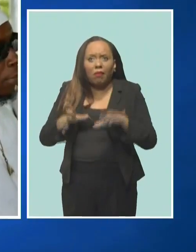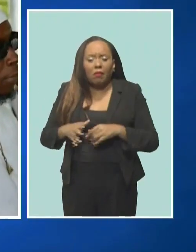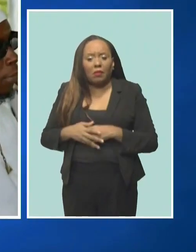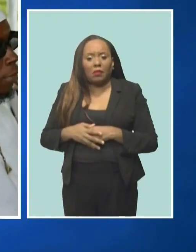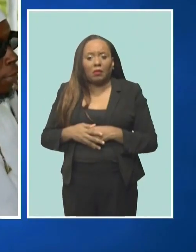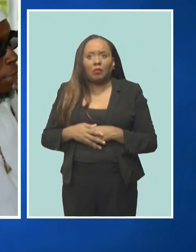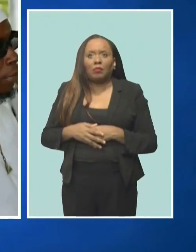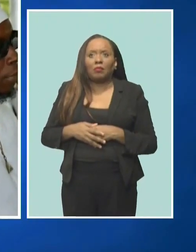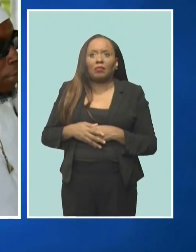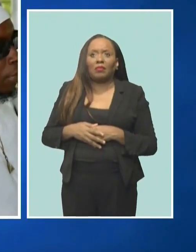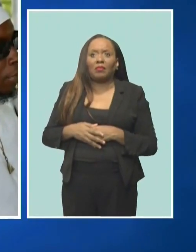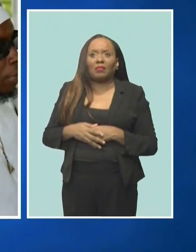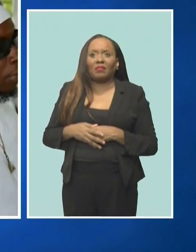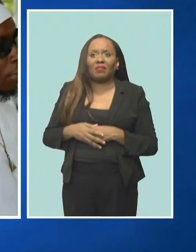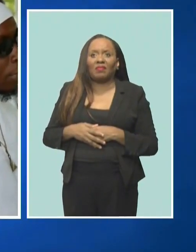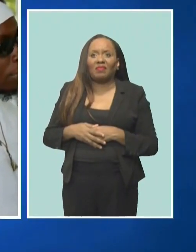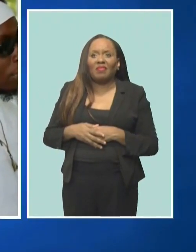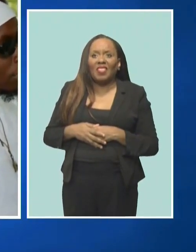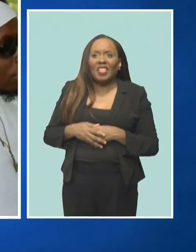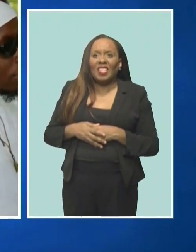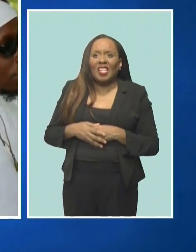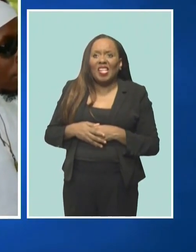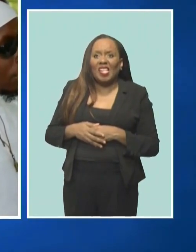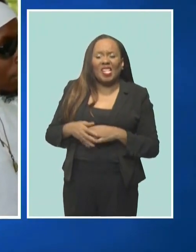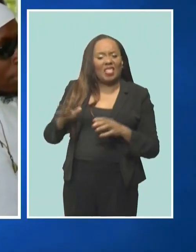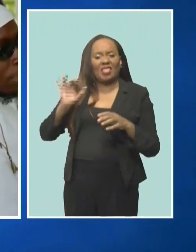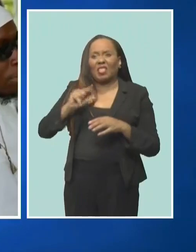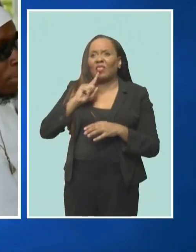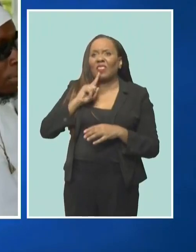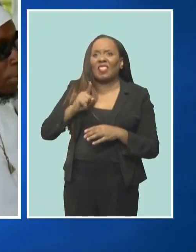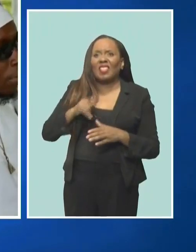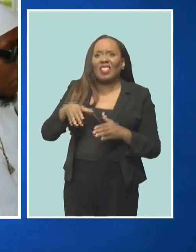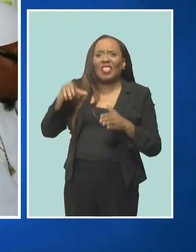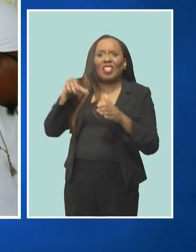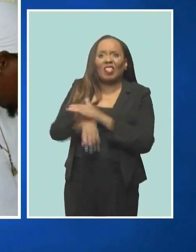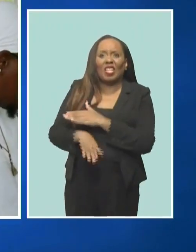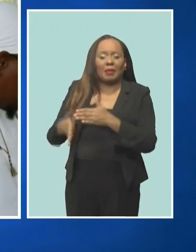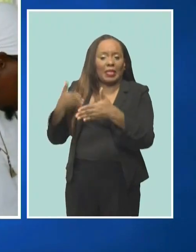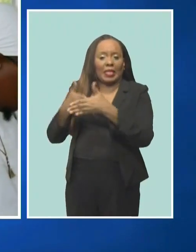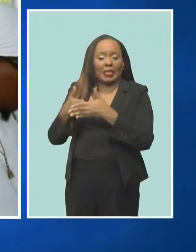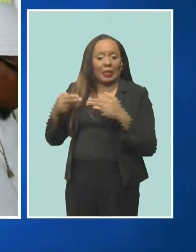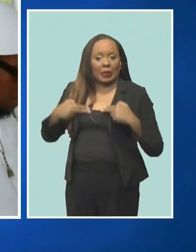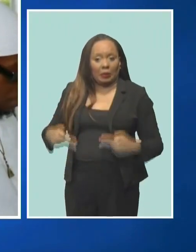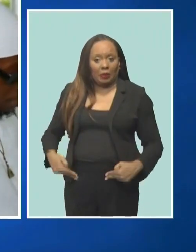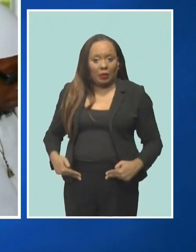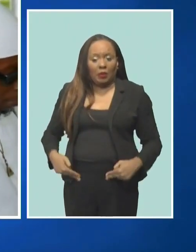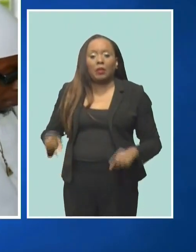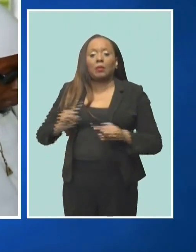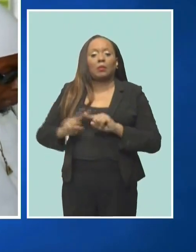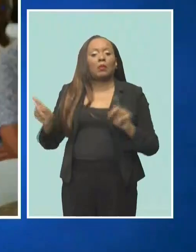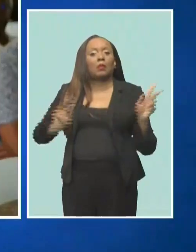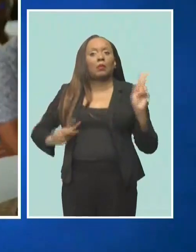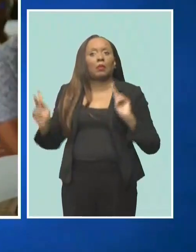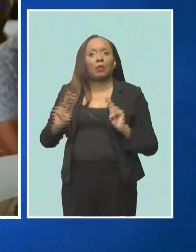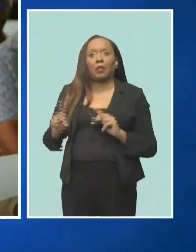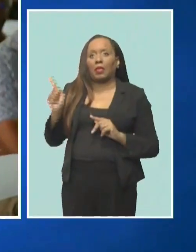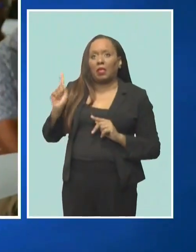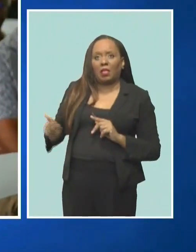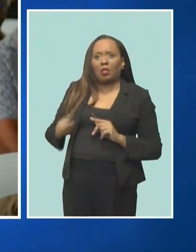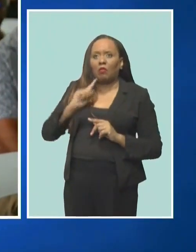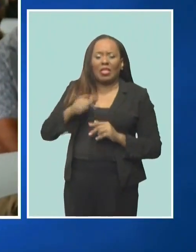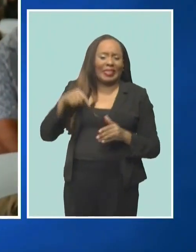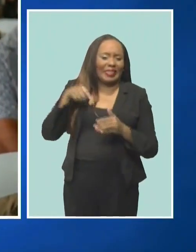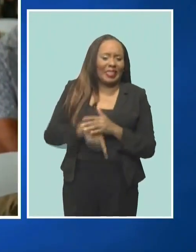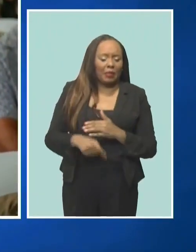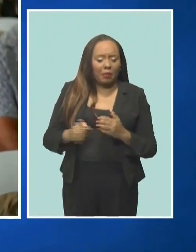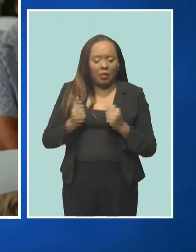acts done to those enslaved as blasphemous and a crime against humanity. He says those at USPG are deeply ashamed of